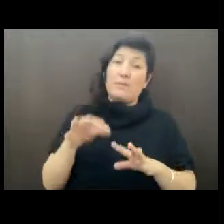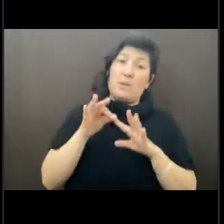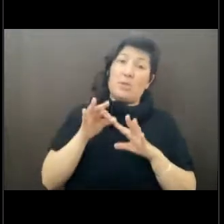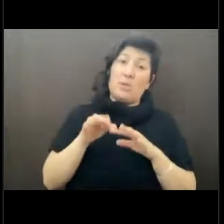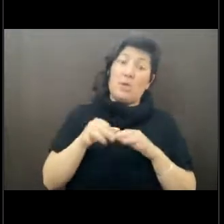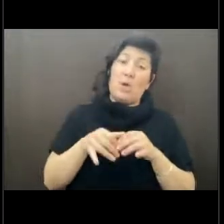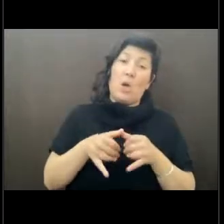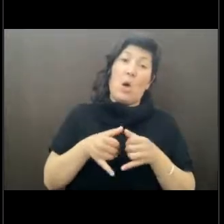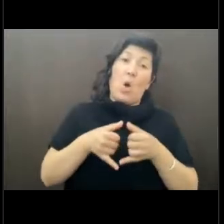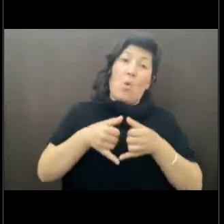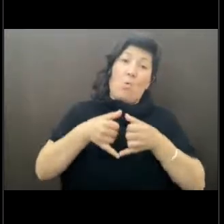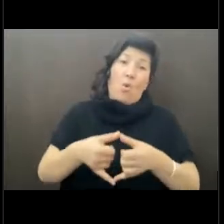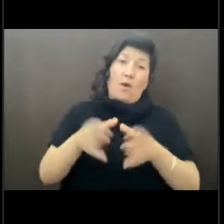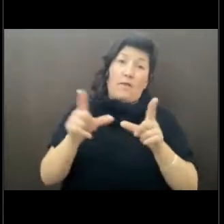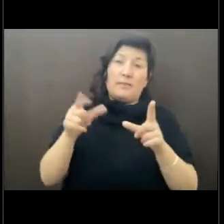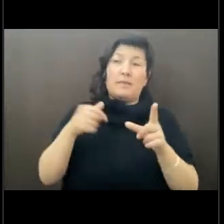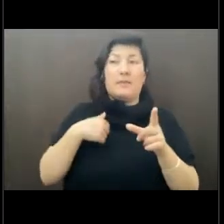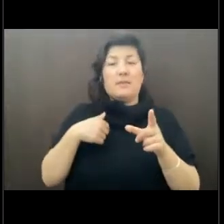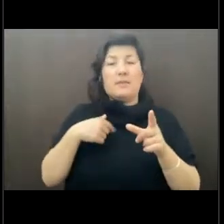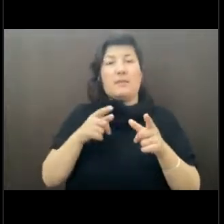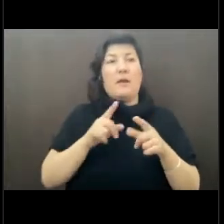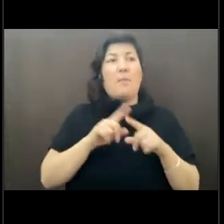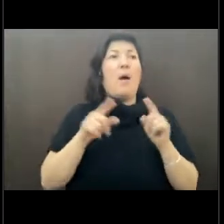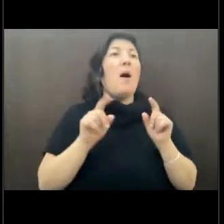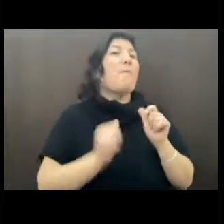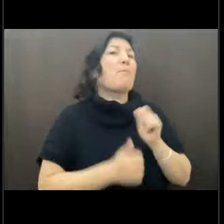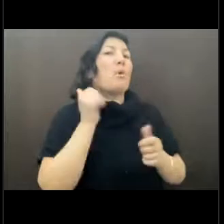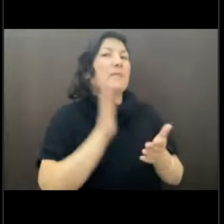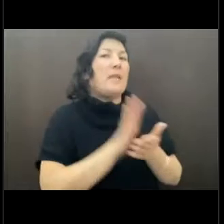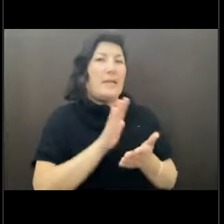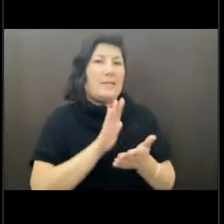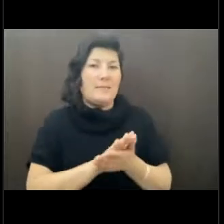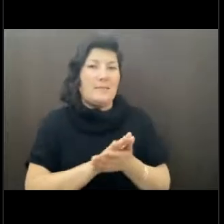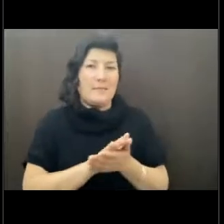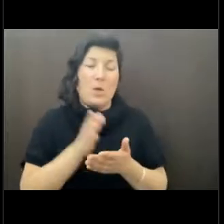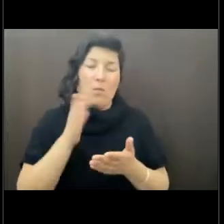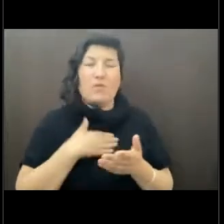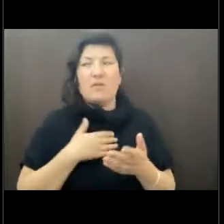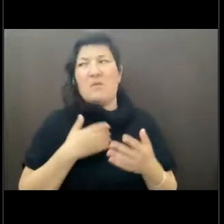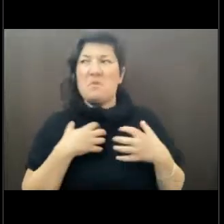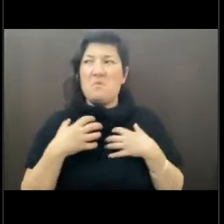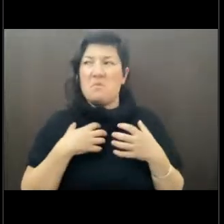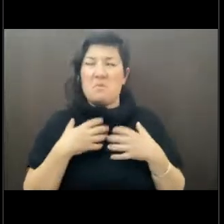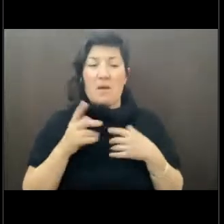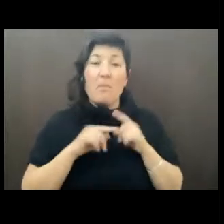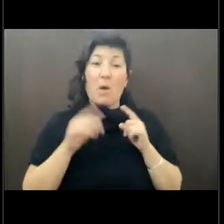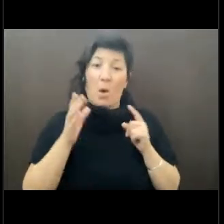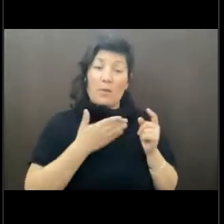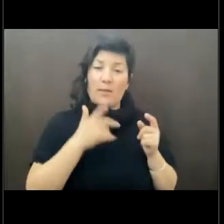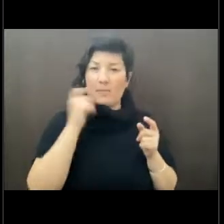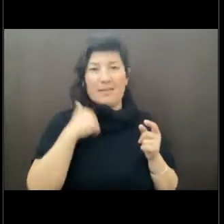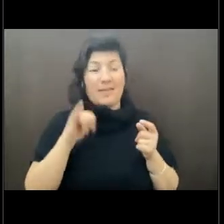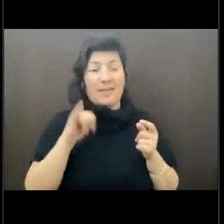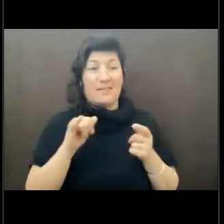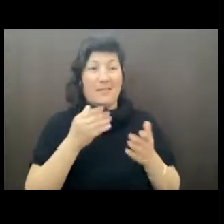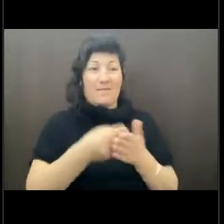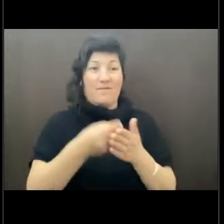grumble about it a little bit, but they'll do it because it's how they're going to get their funding. And that, after all, is the important piece.